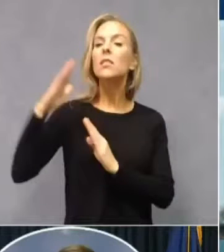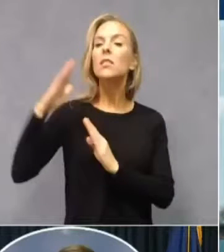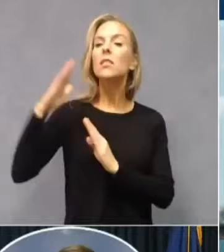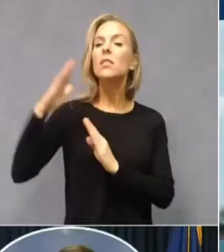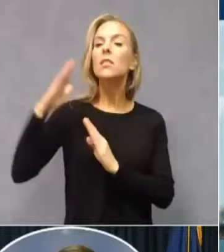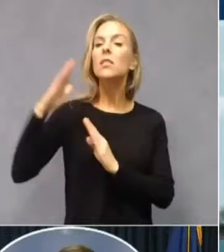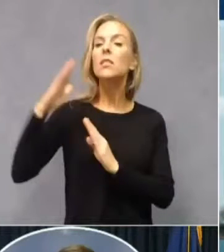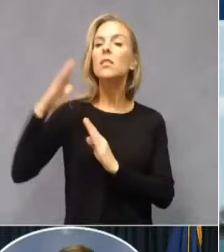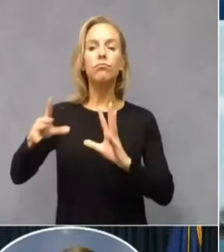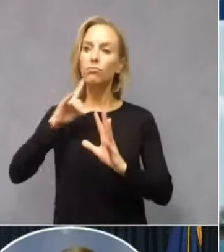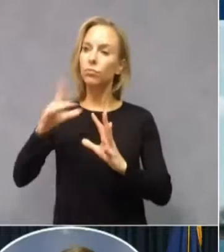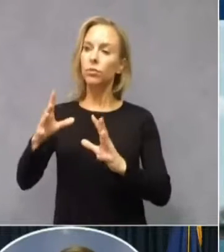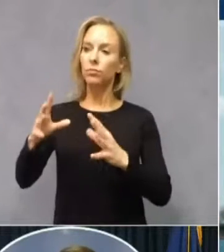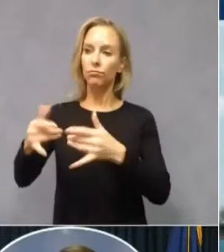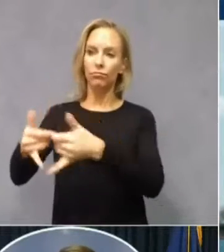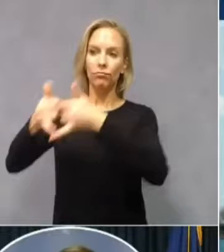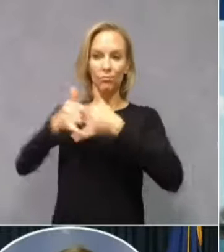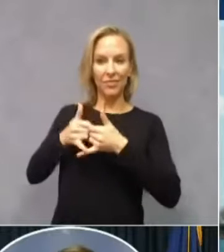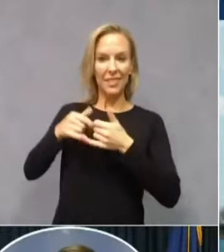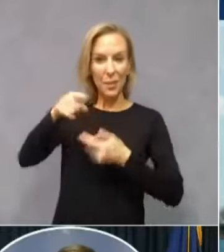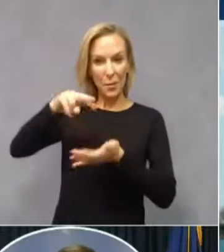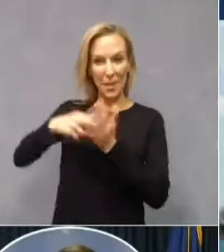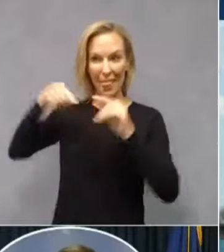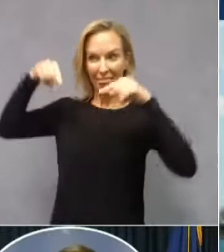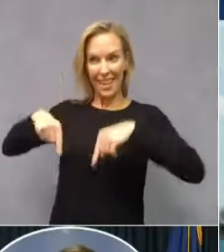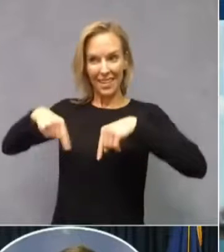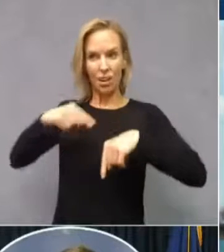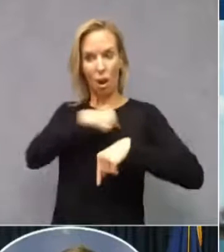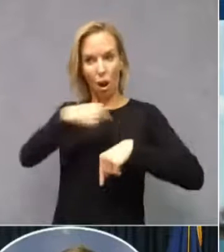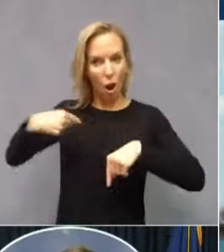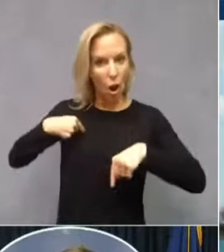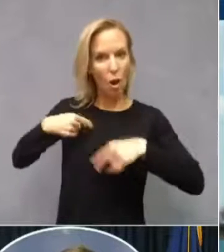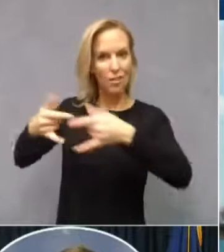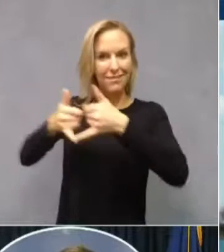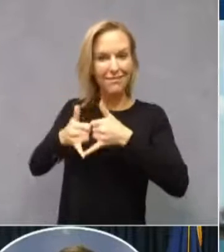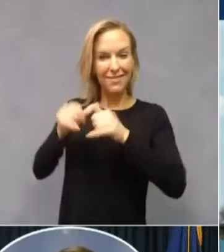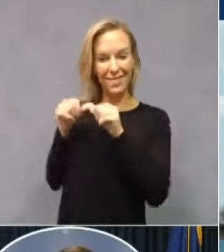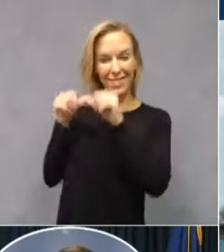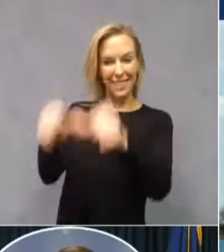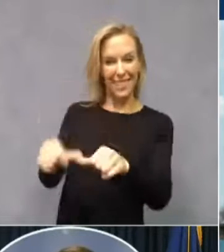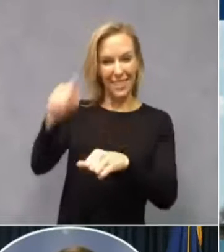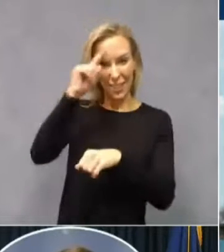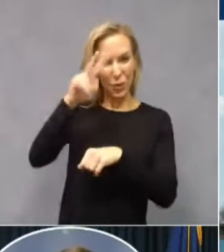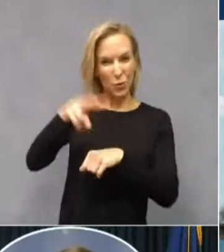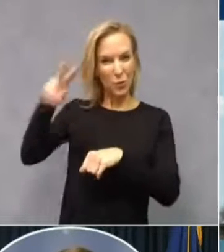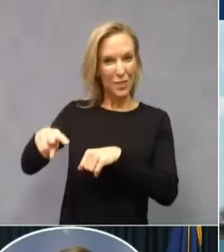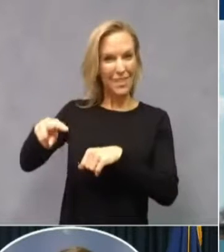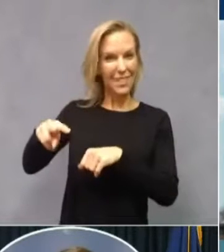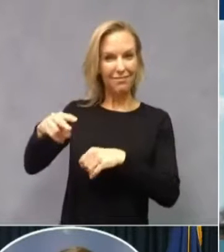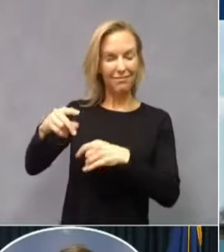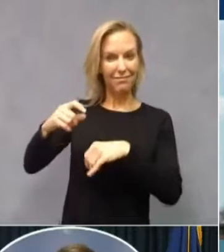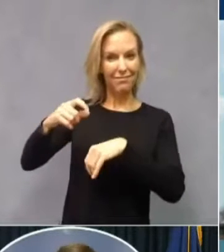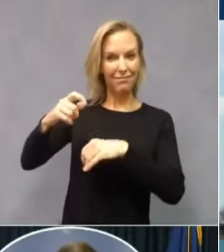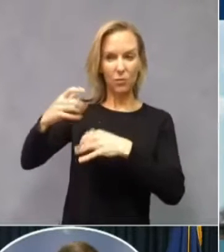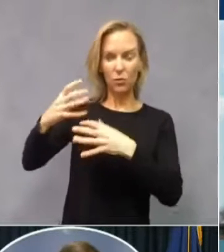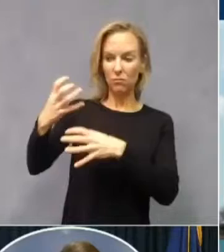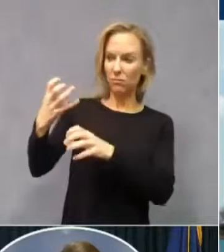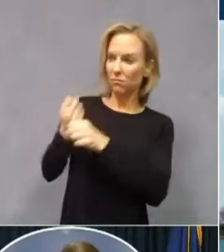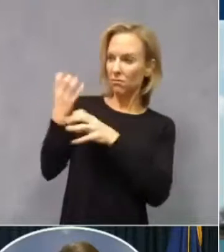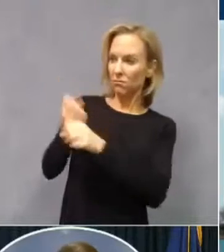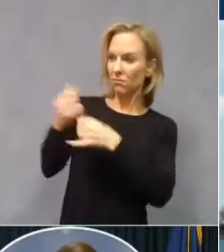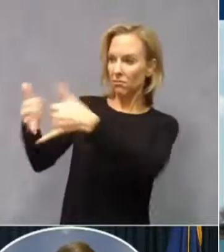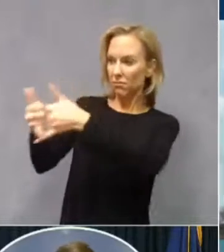this is our unit's 7th consecutive award. And only a handful of units have earned